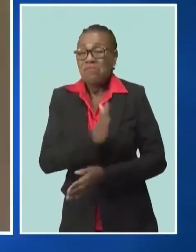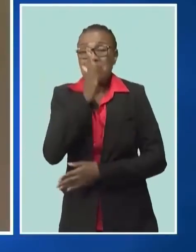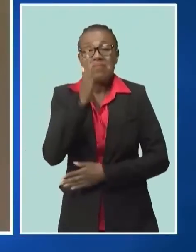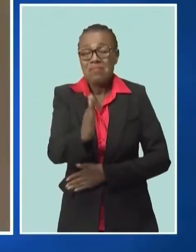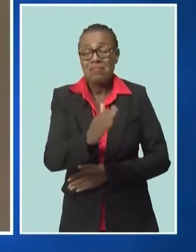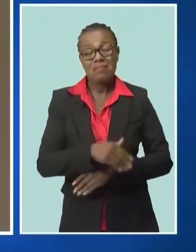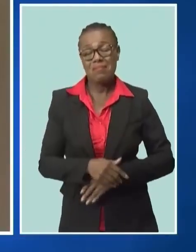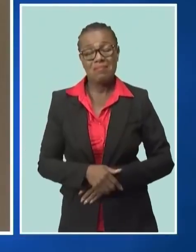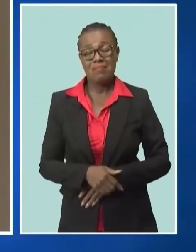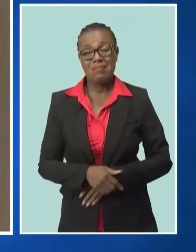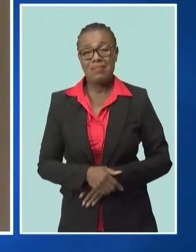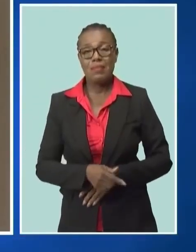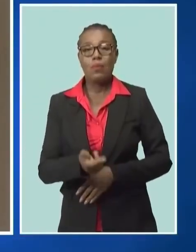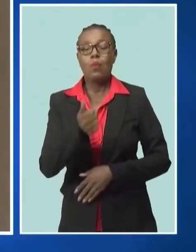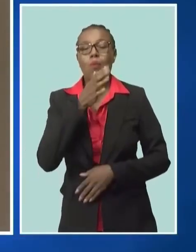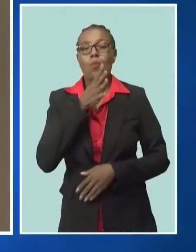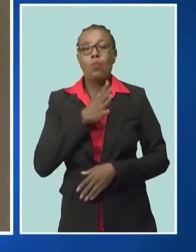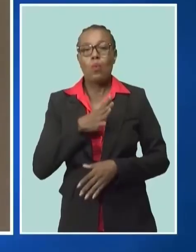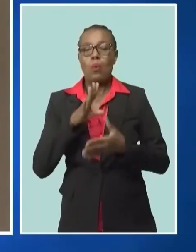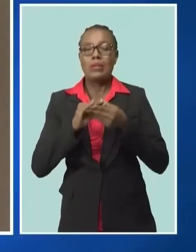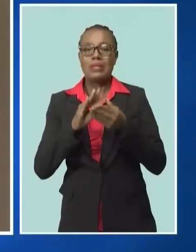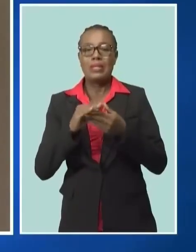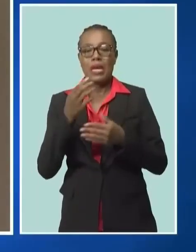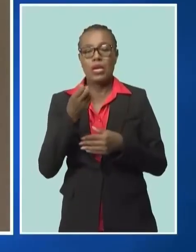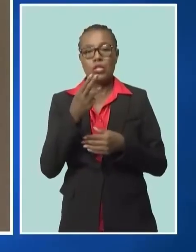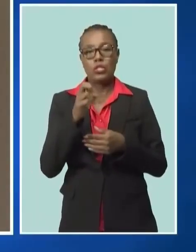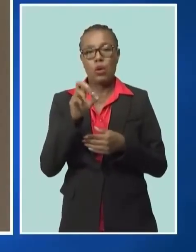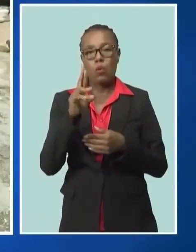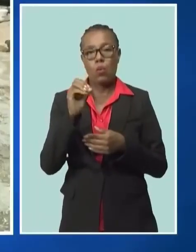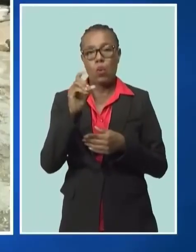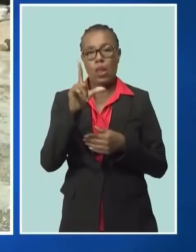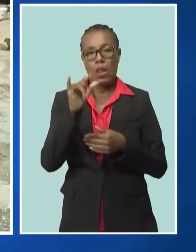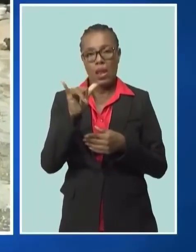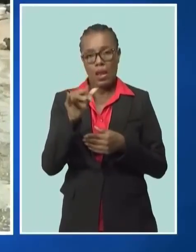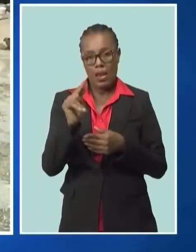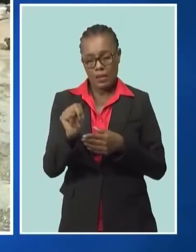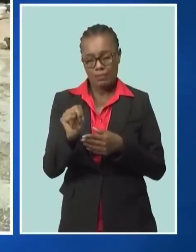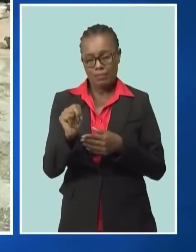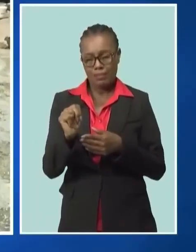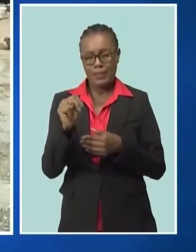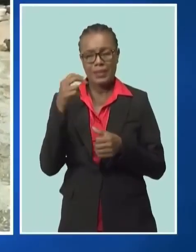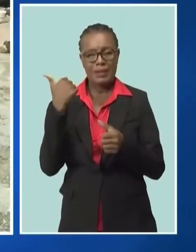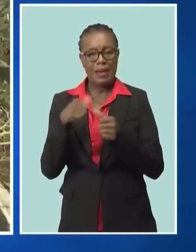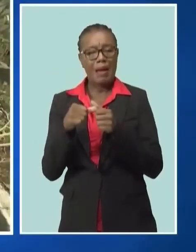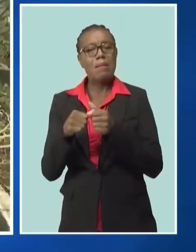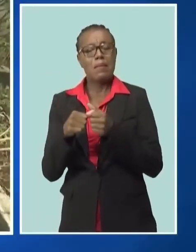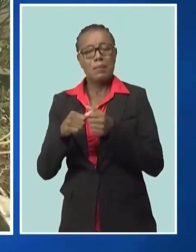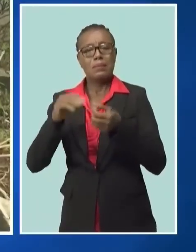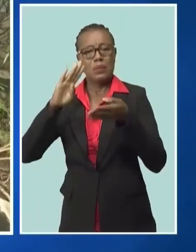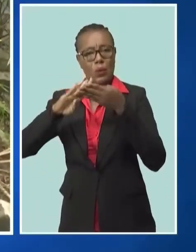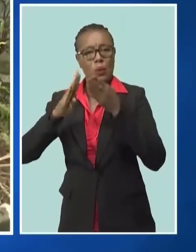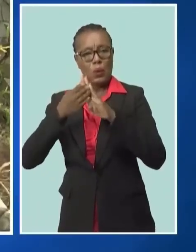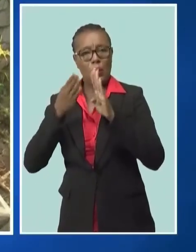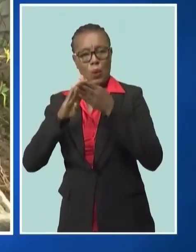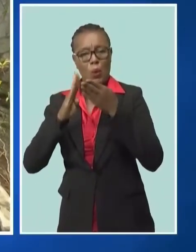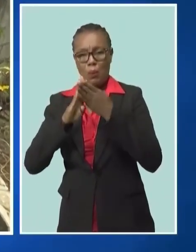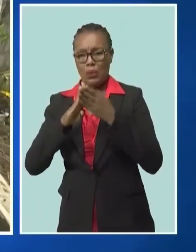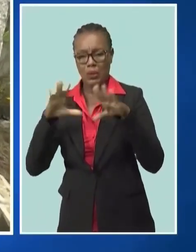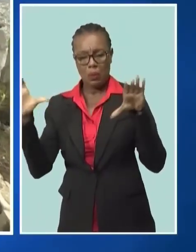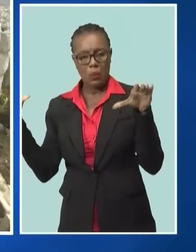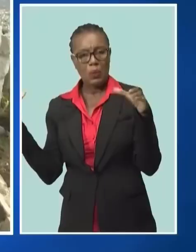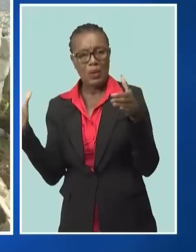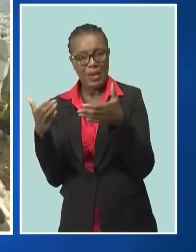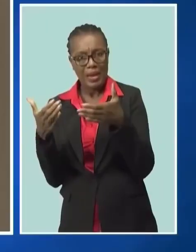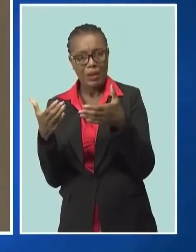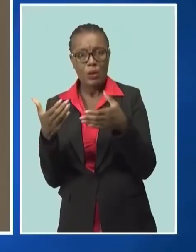One lady who gave her name as Sherilyn recalls the community rallied together to rescue a woman and